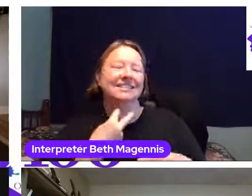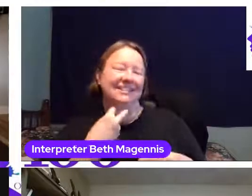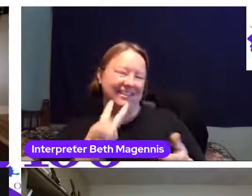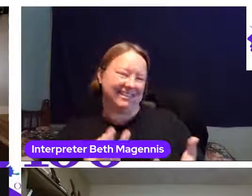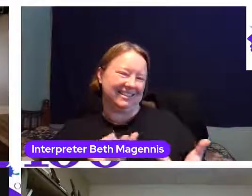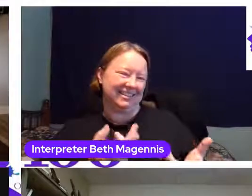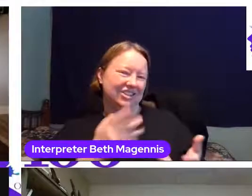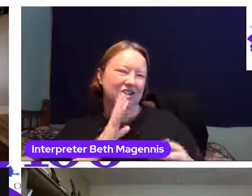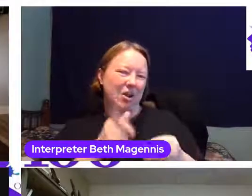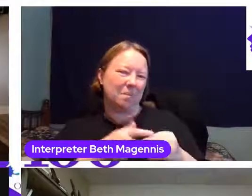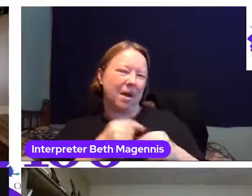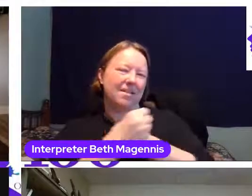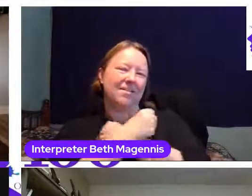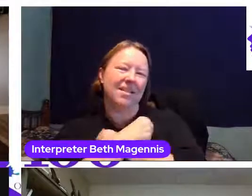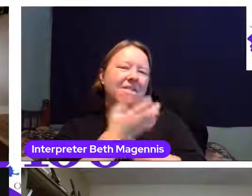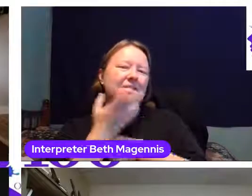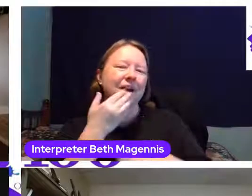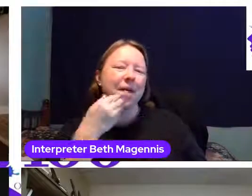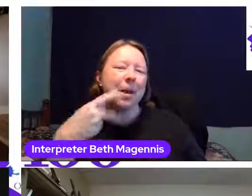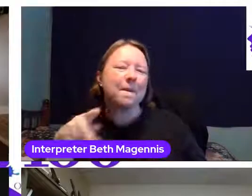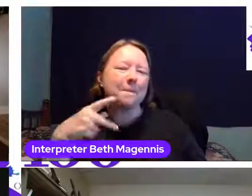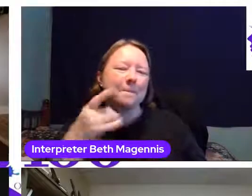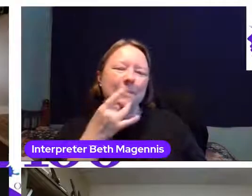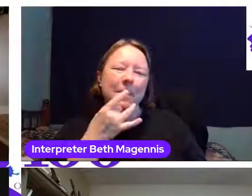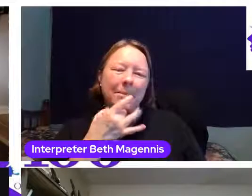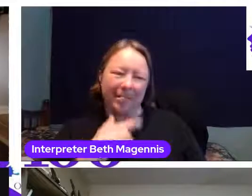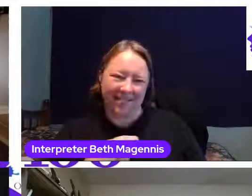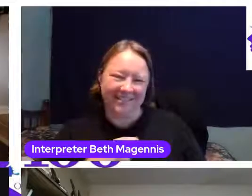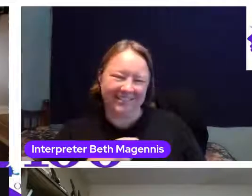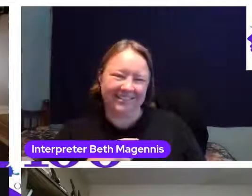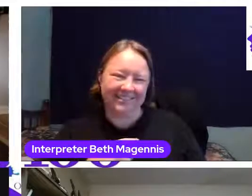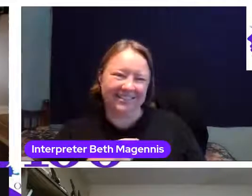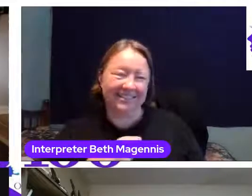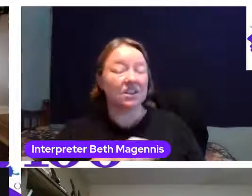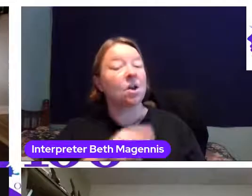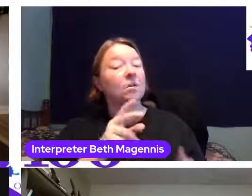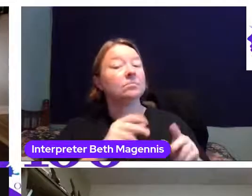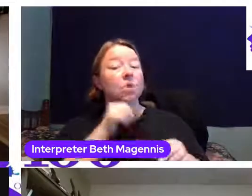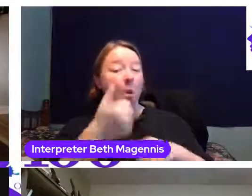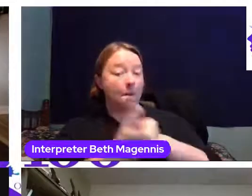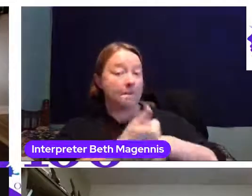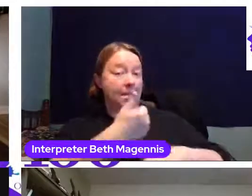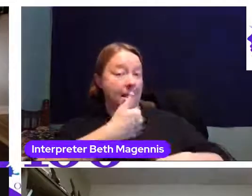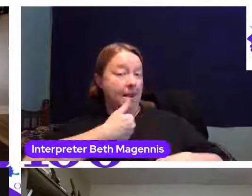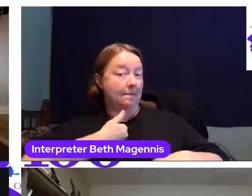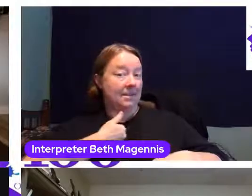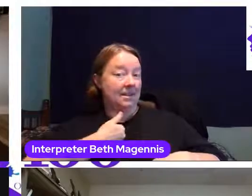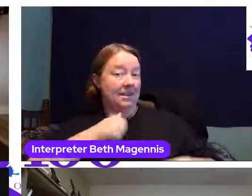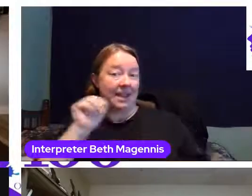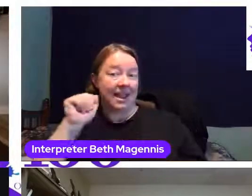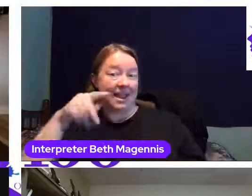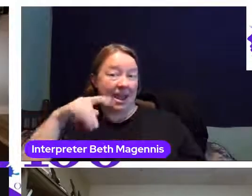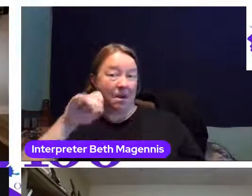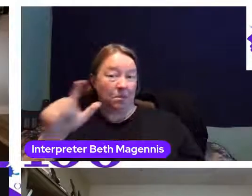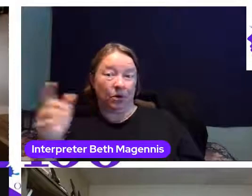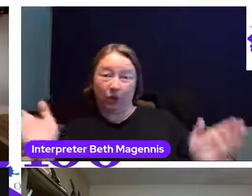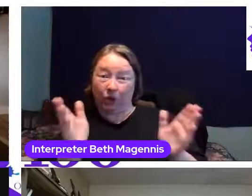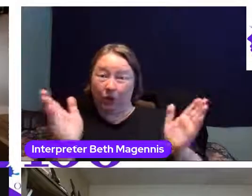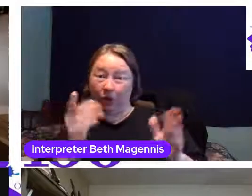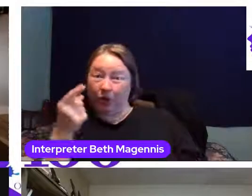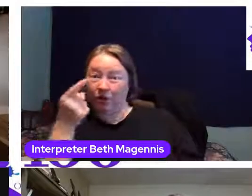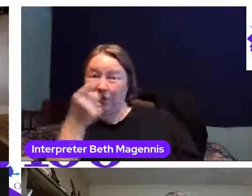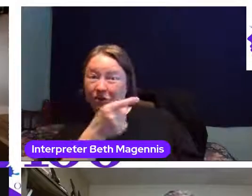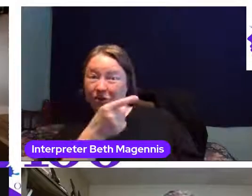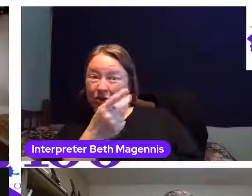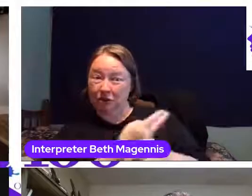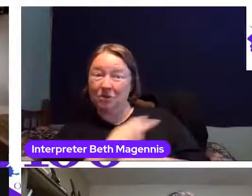about her love of purple. So folks, don't blame me. It was April that encouraged her to